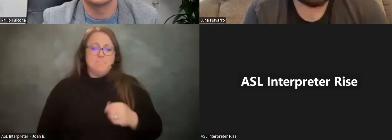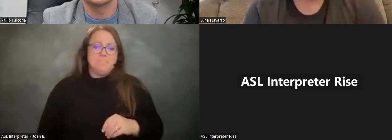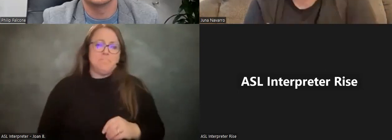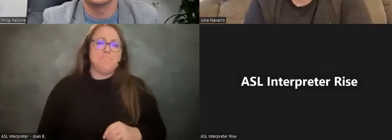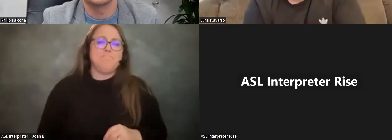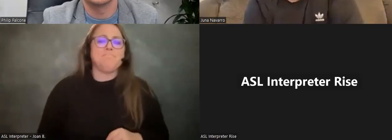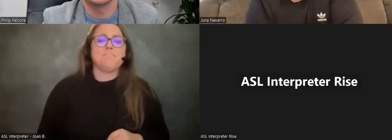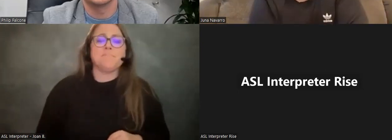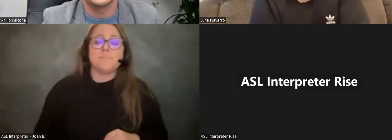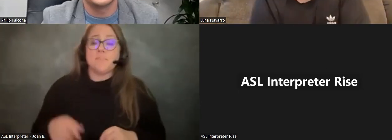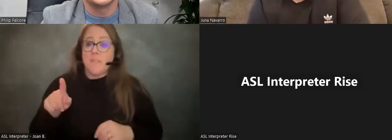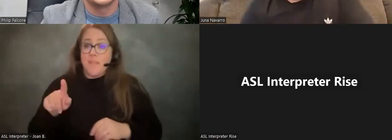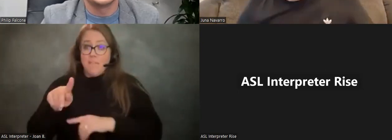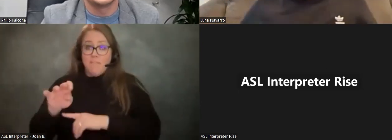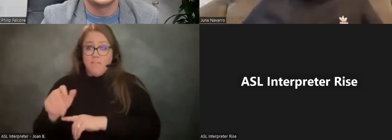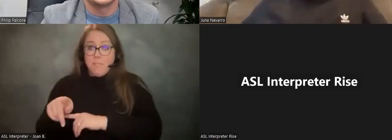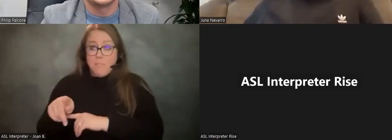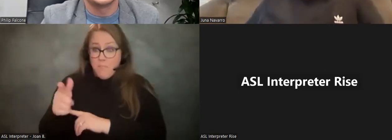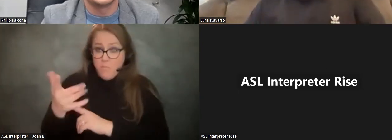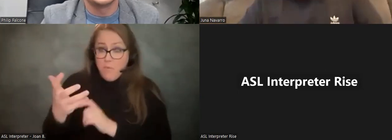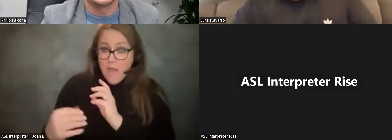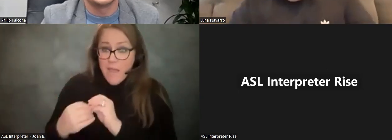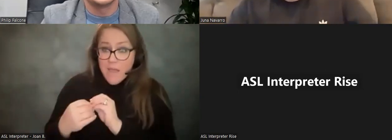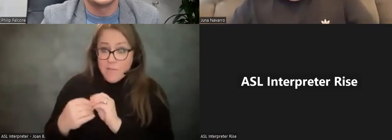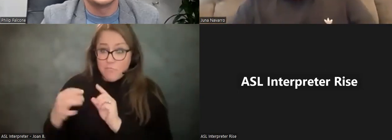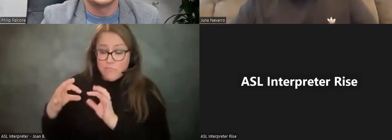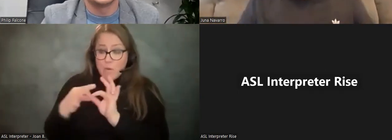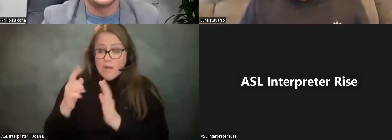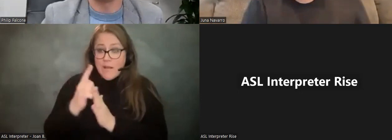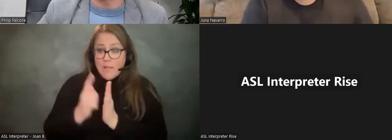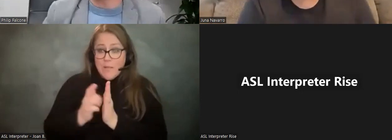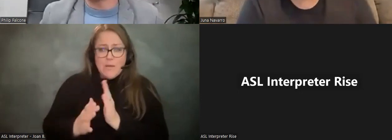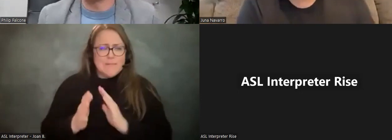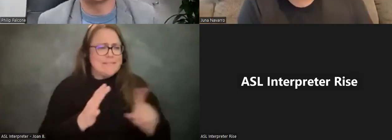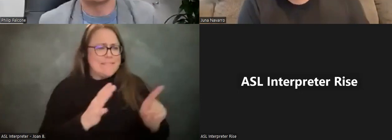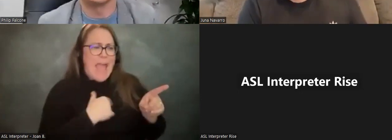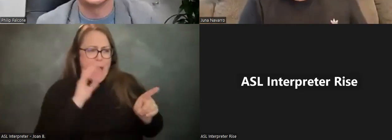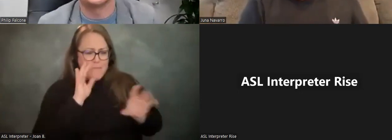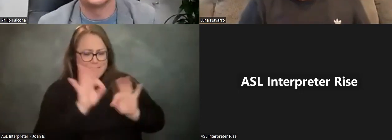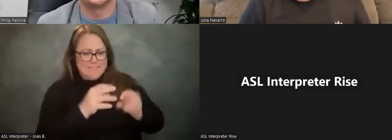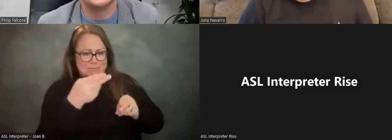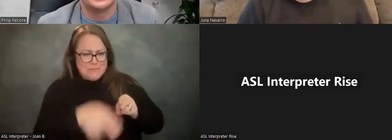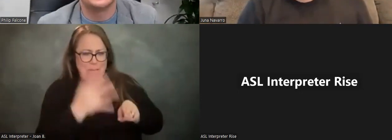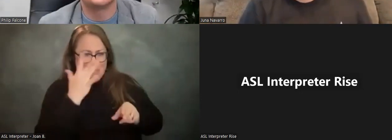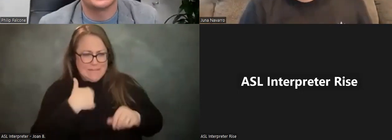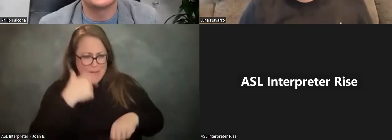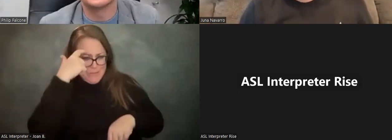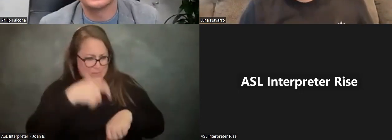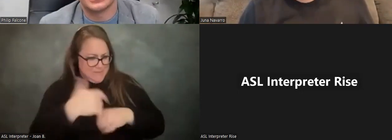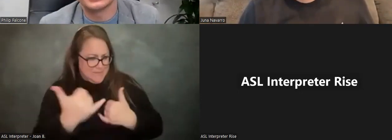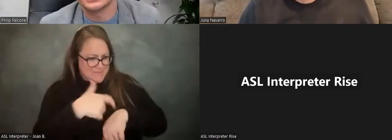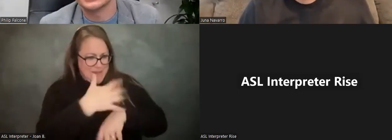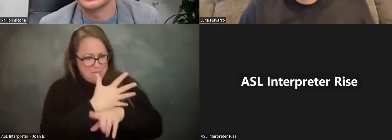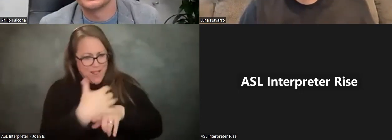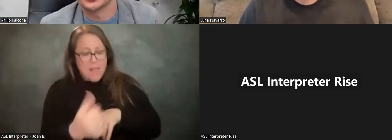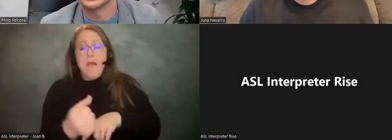Okay, and then Philip, did you have anything to say on attorneys? Yeah, and I'll be brief because I know I'm watching the time here, but I